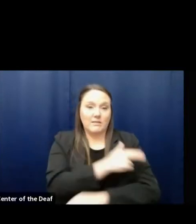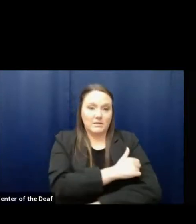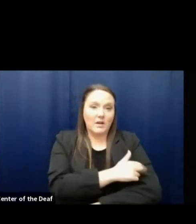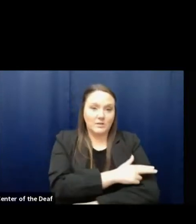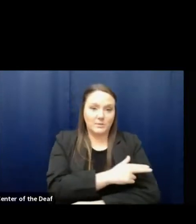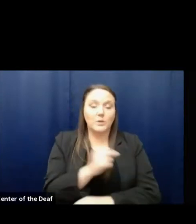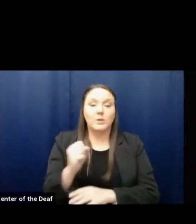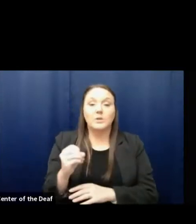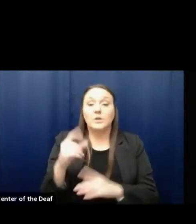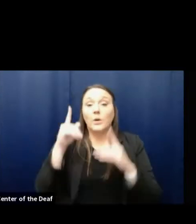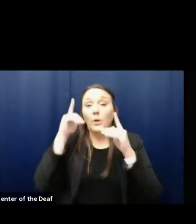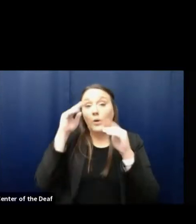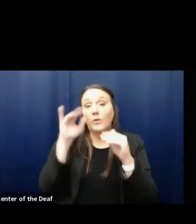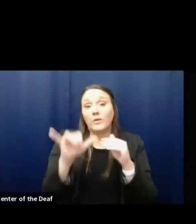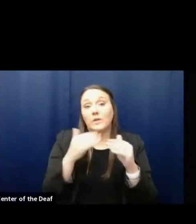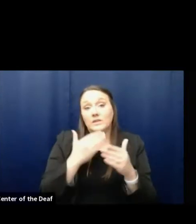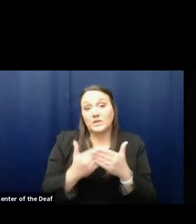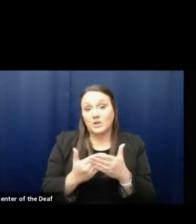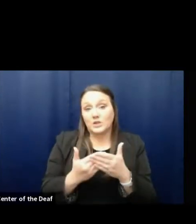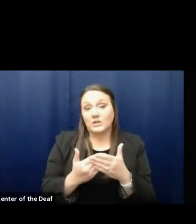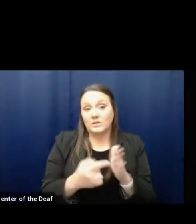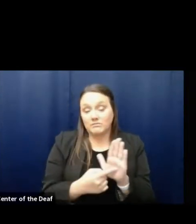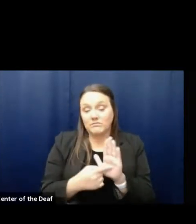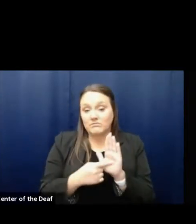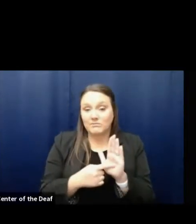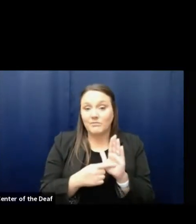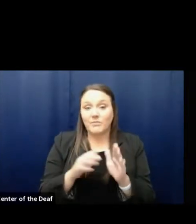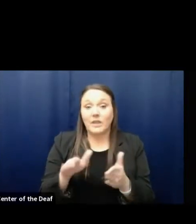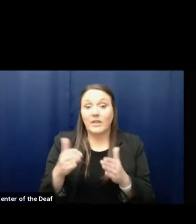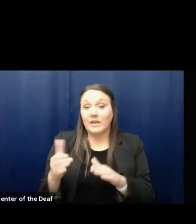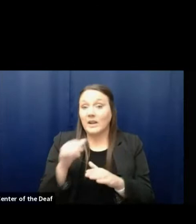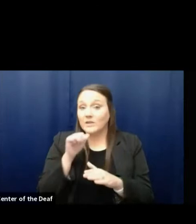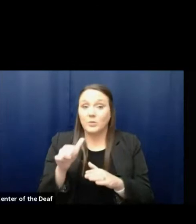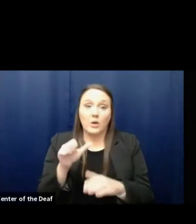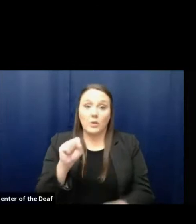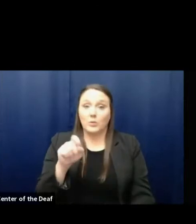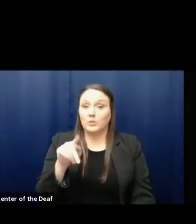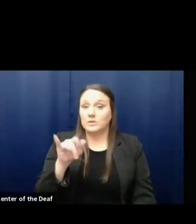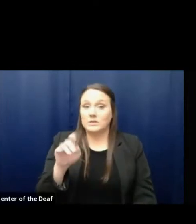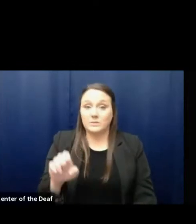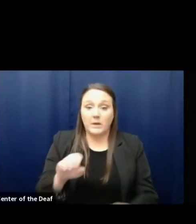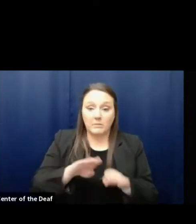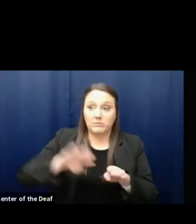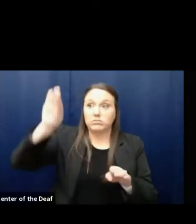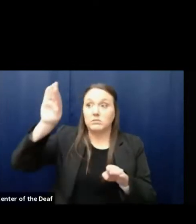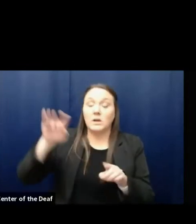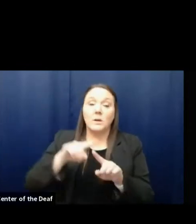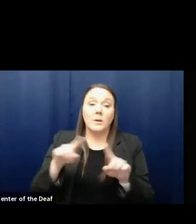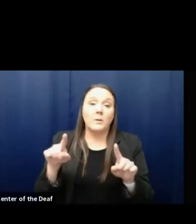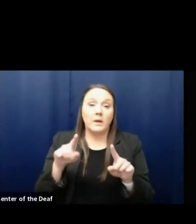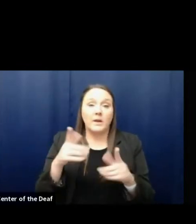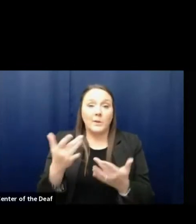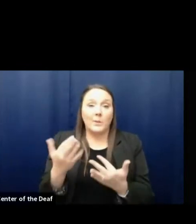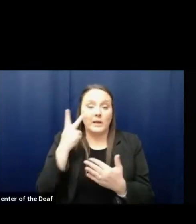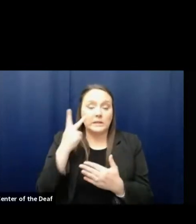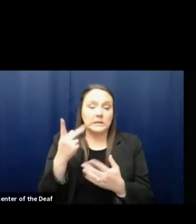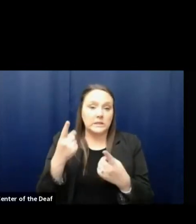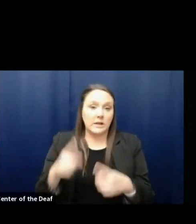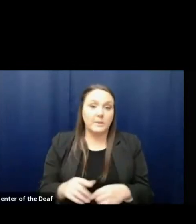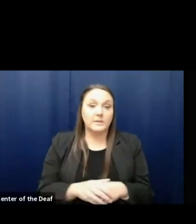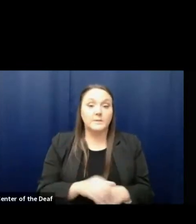so hopefully that's a good sign that our deaths will not spike, but we'll have to just wait and see what happens. From Claire